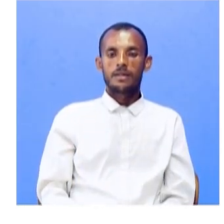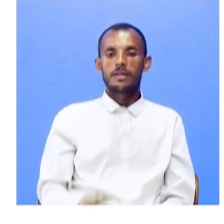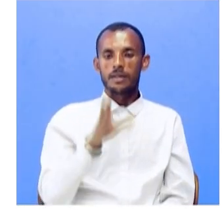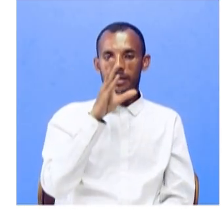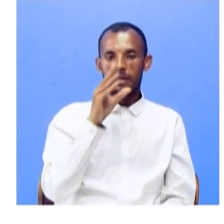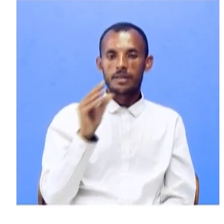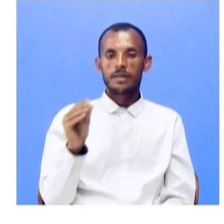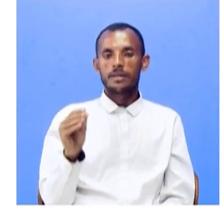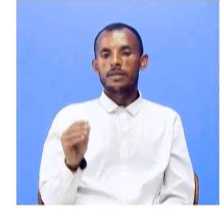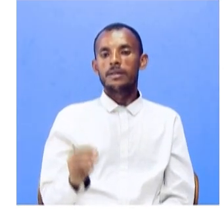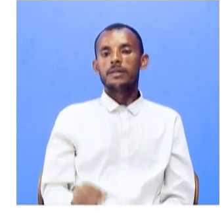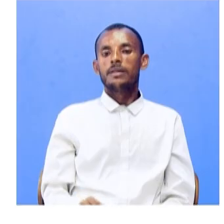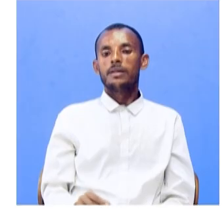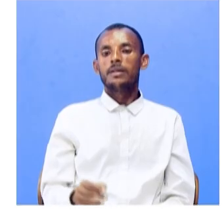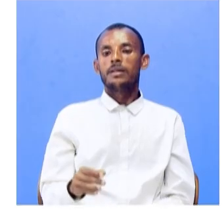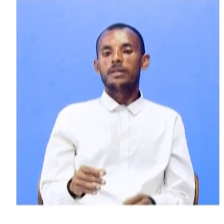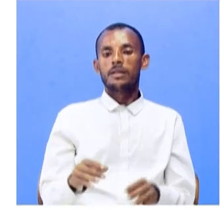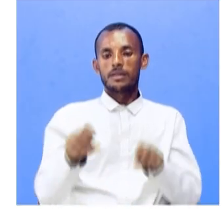in which